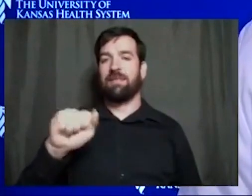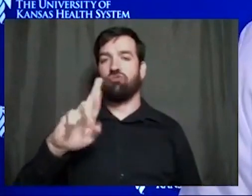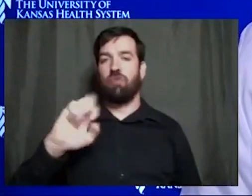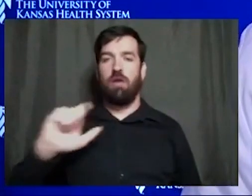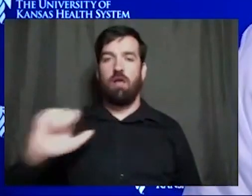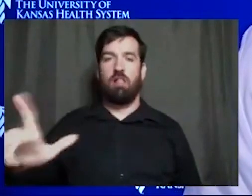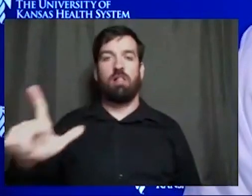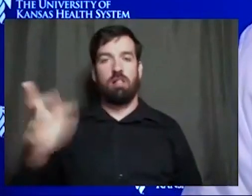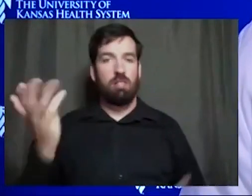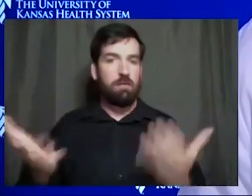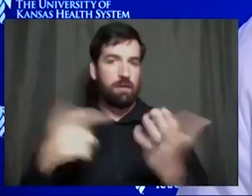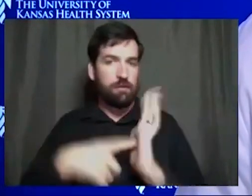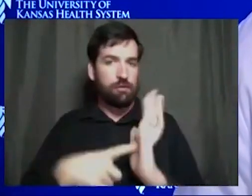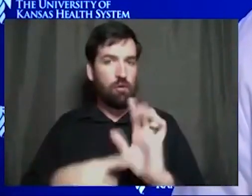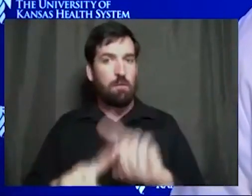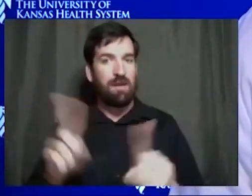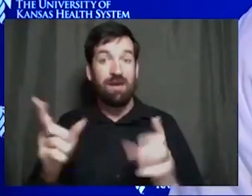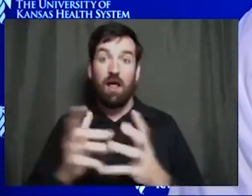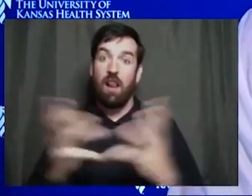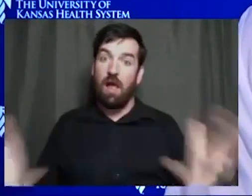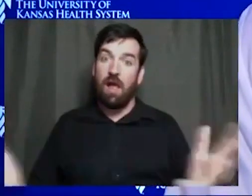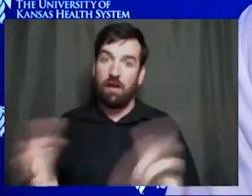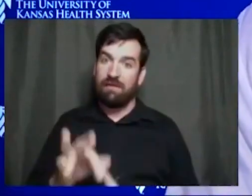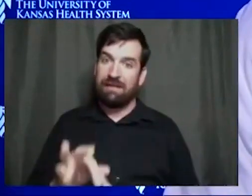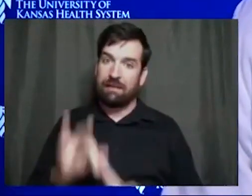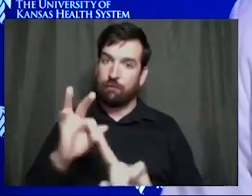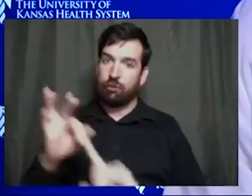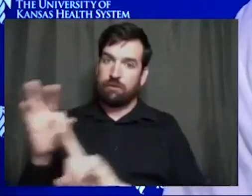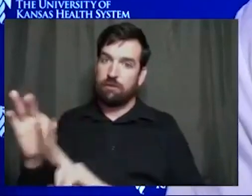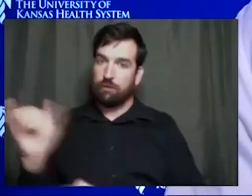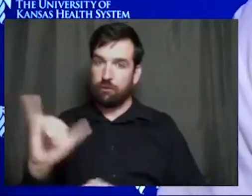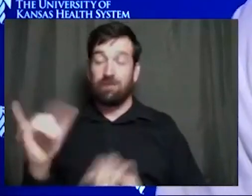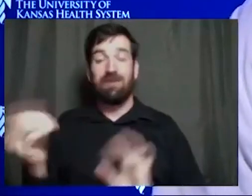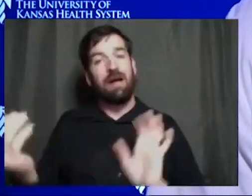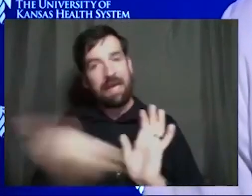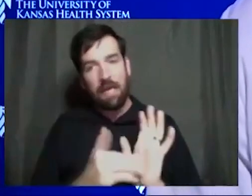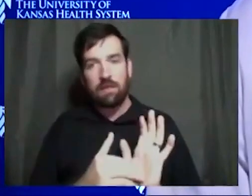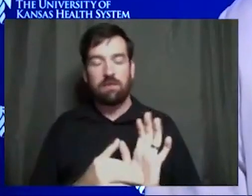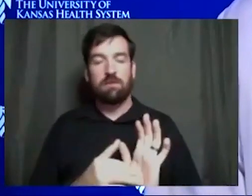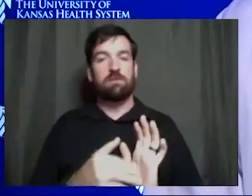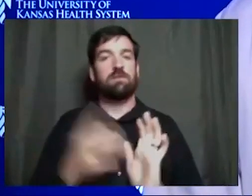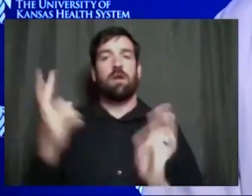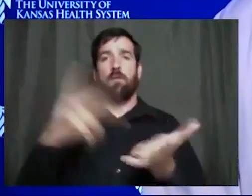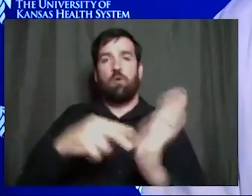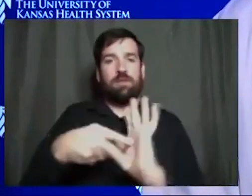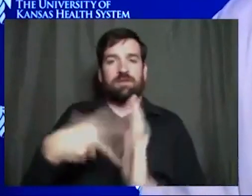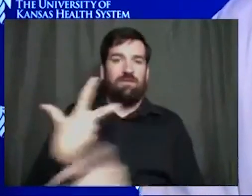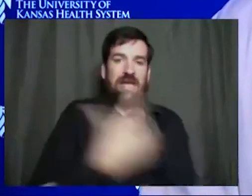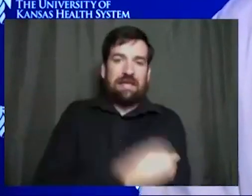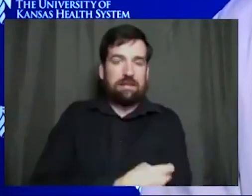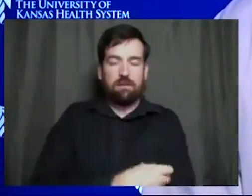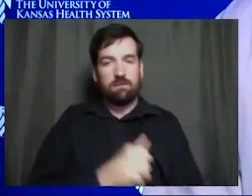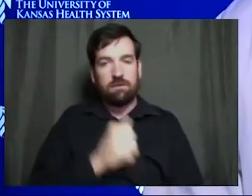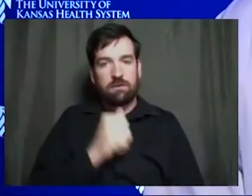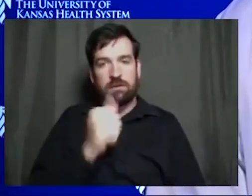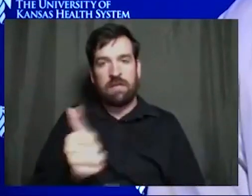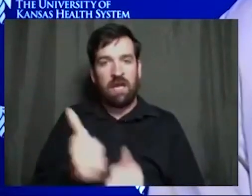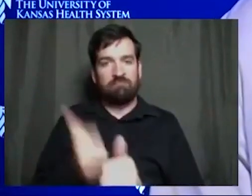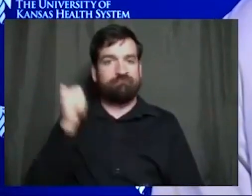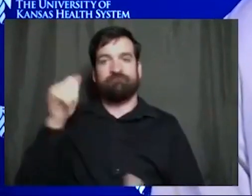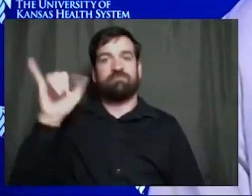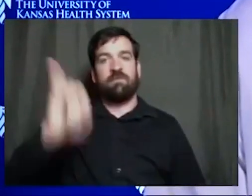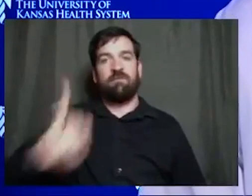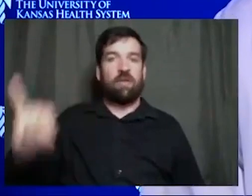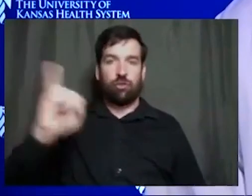lot of caveats to that study as well. And again, like I said, the purpose of the vaccine is not protect against infection. It